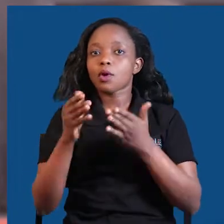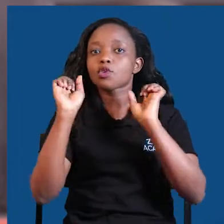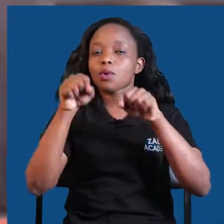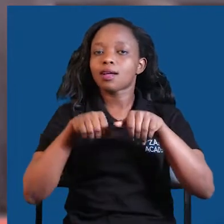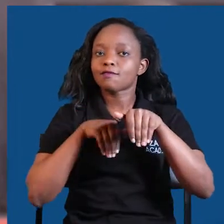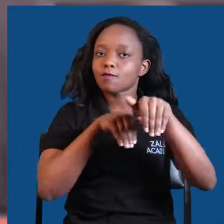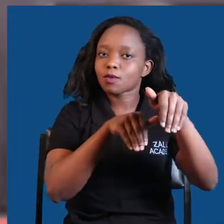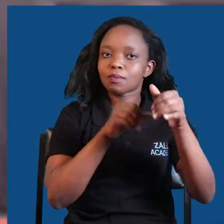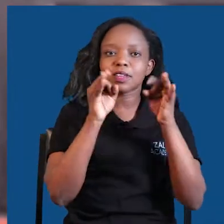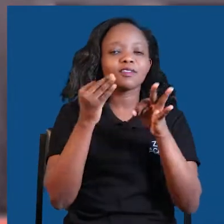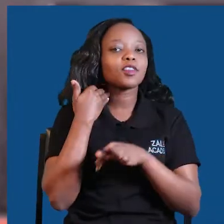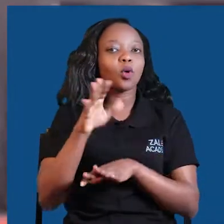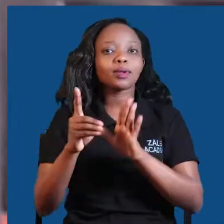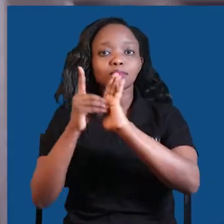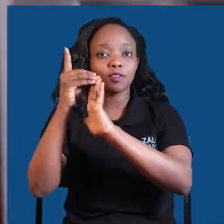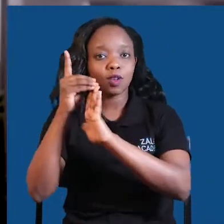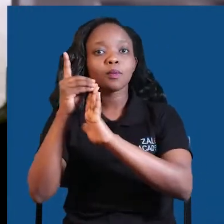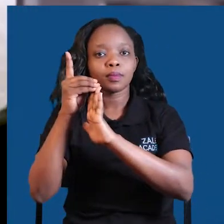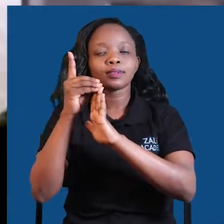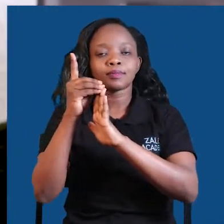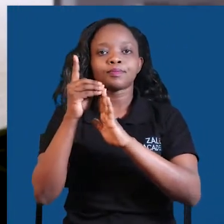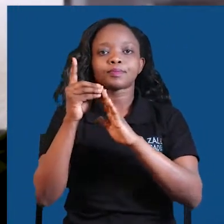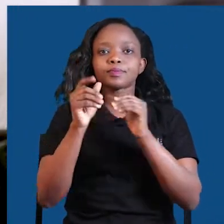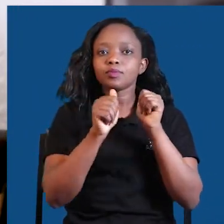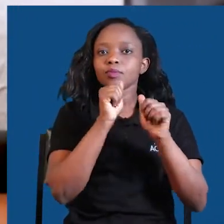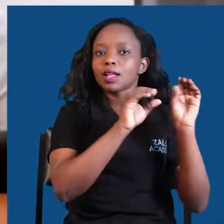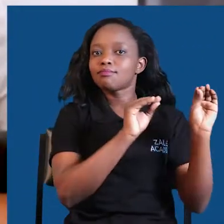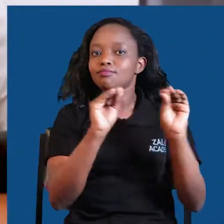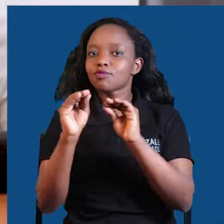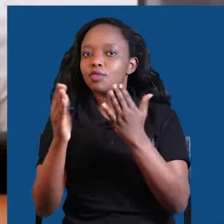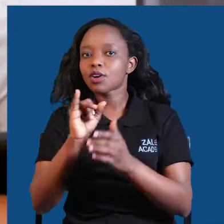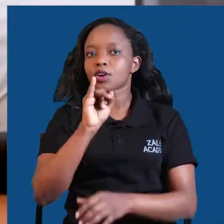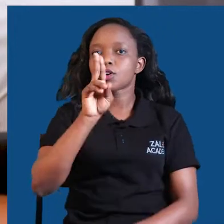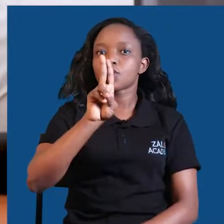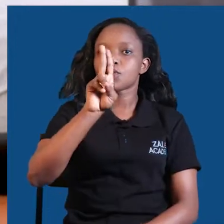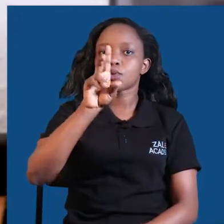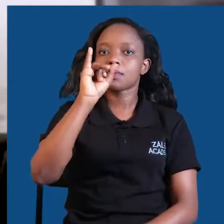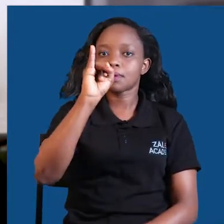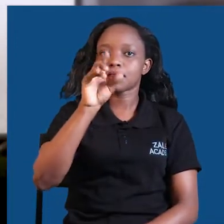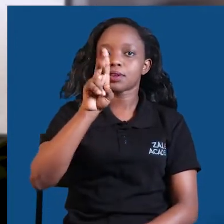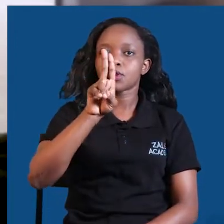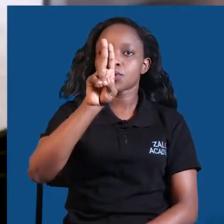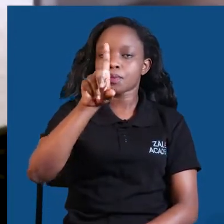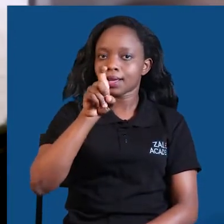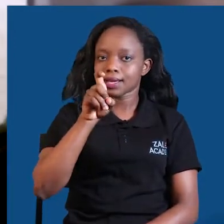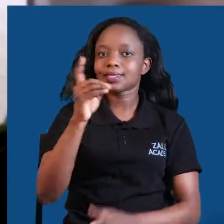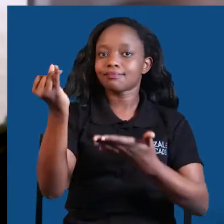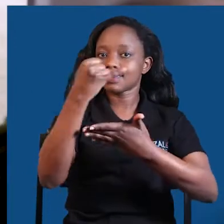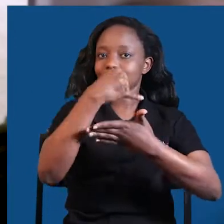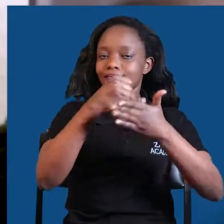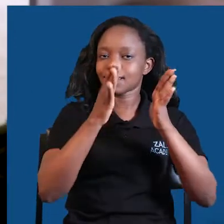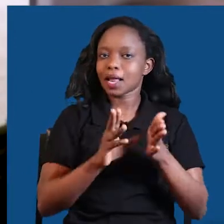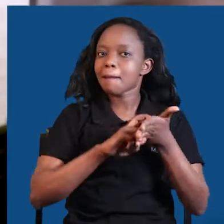Another path that you can take if you do not like development, complete development, is UI UX designer. UI